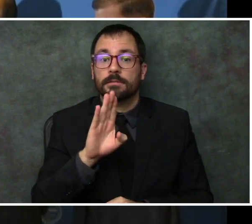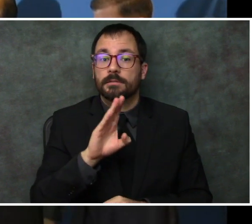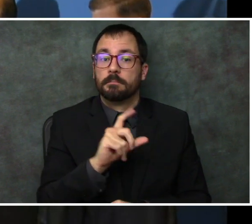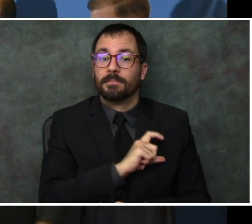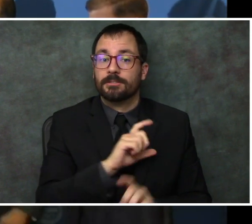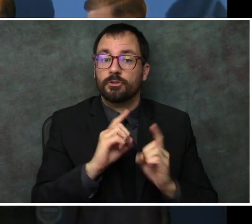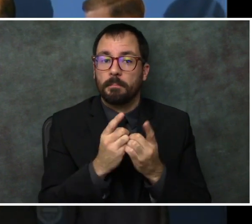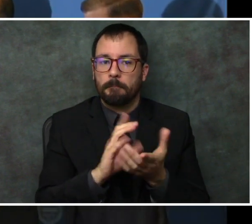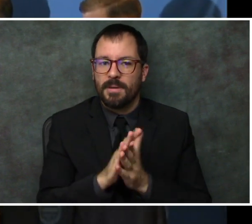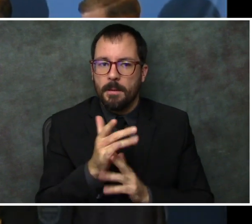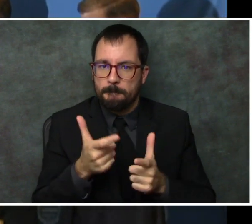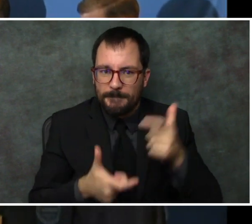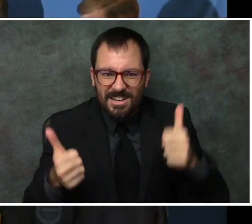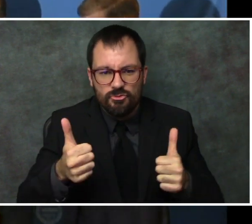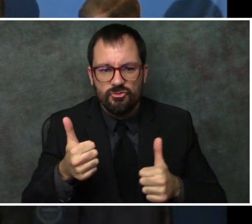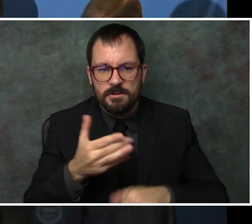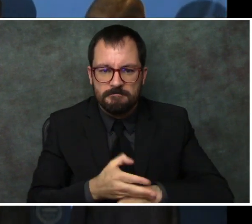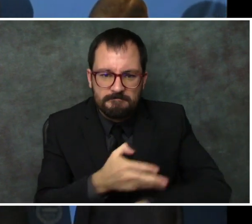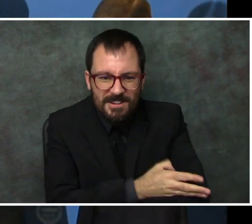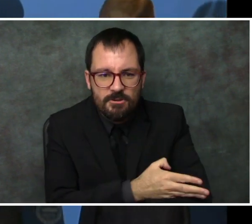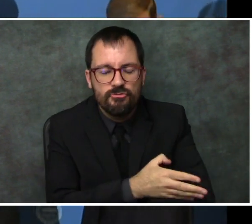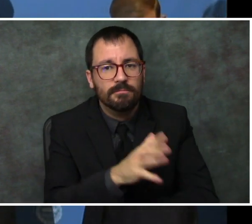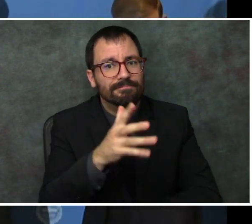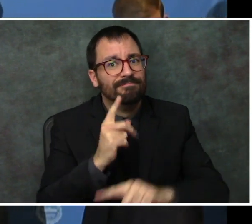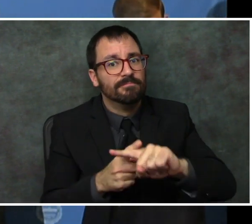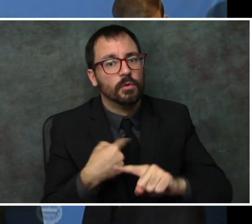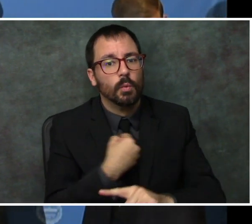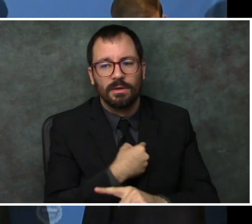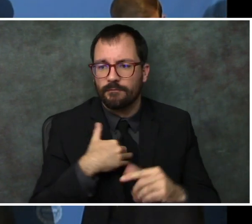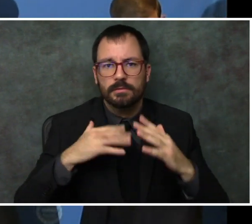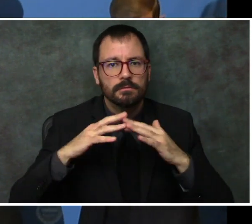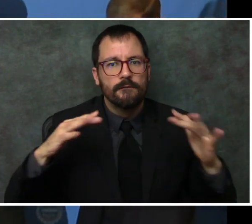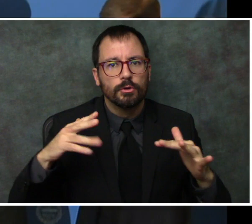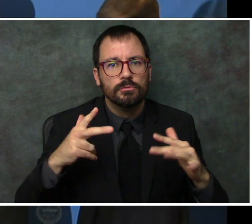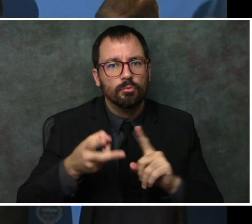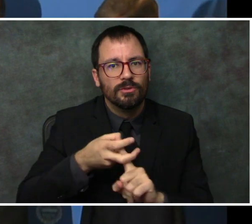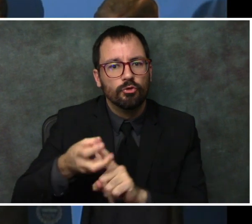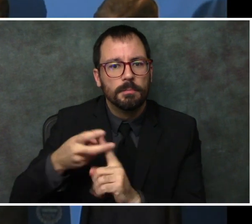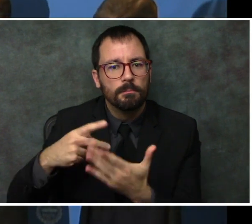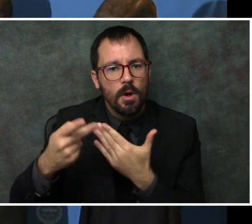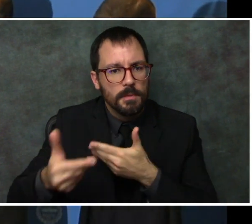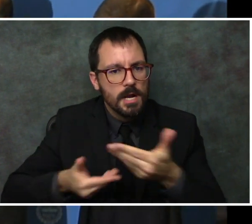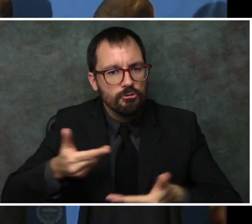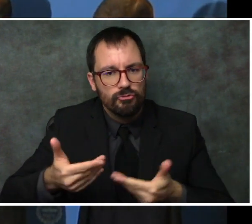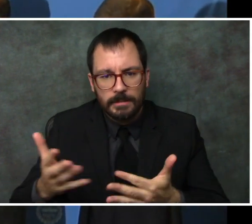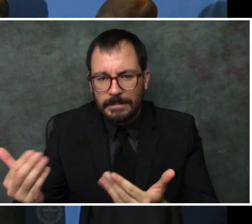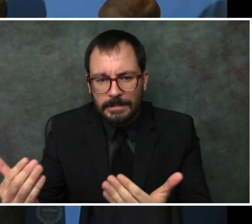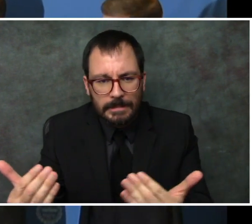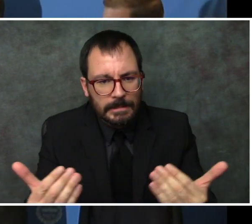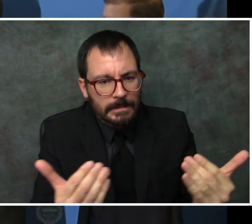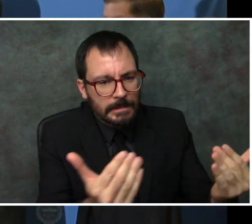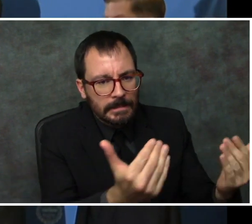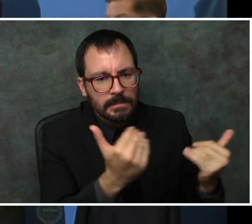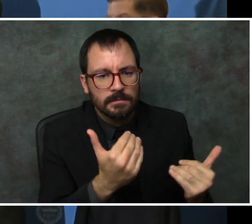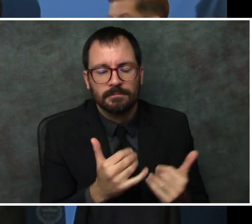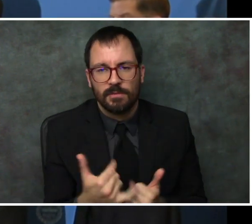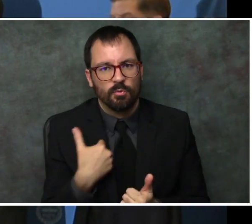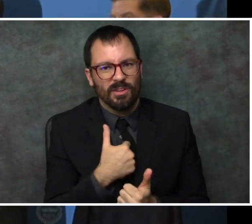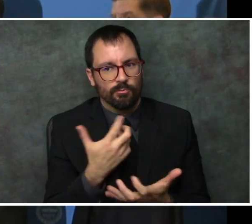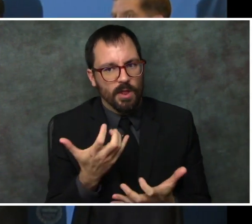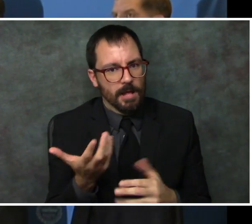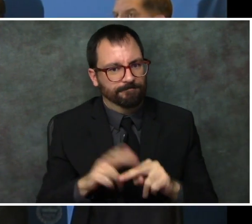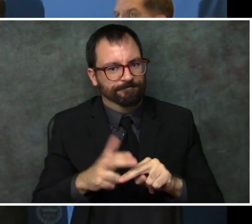diversity recruiting officer and exam administrator, Michael Gaskin. We're looking to expand that office to diversity